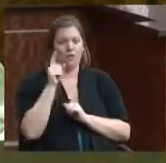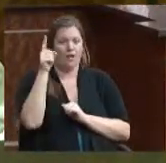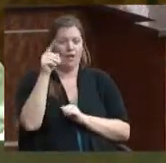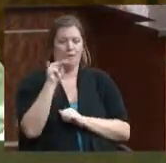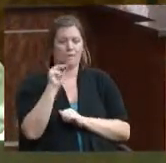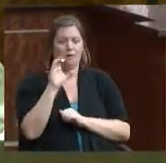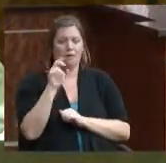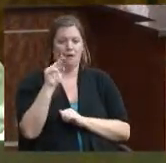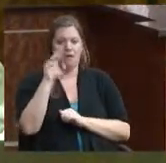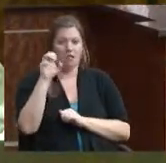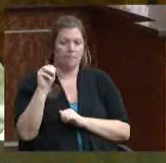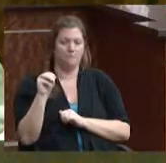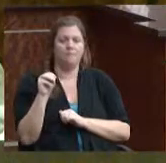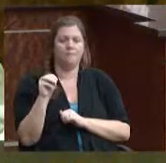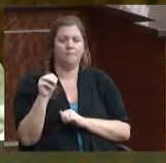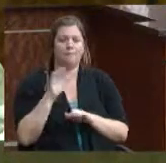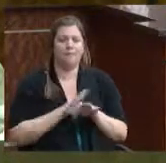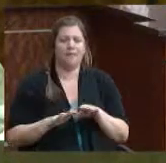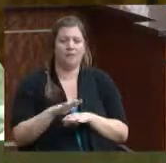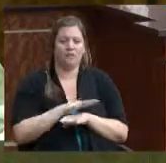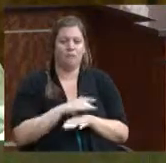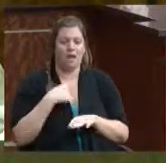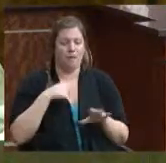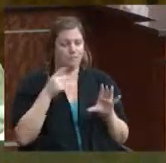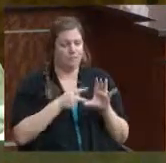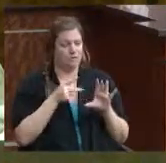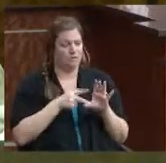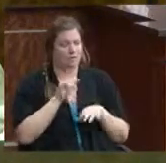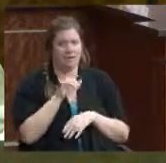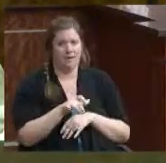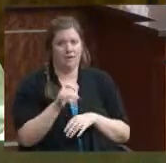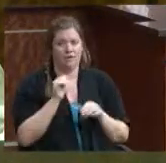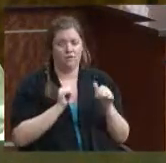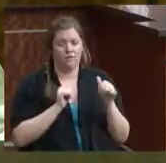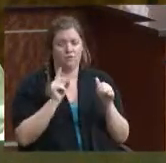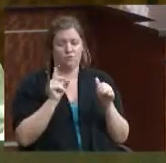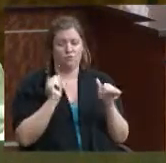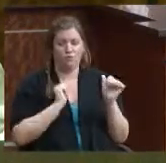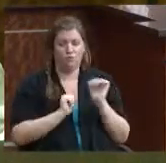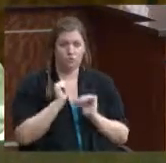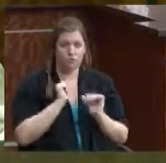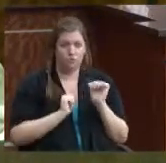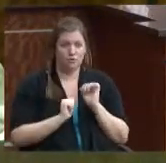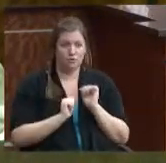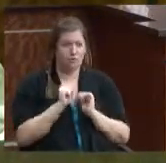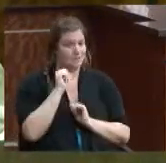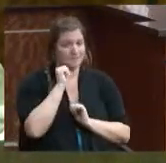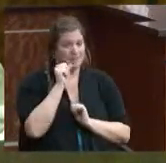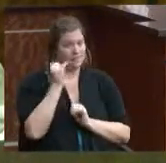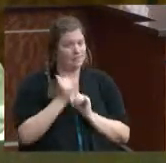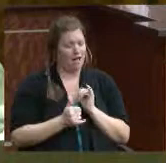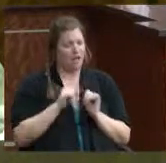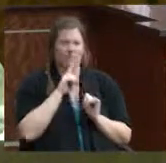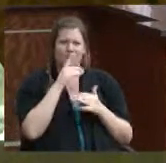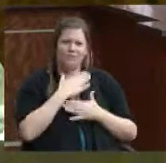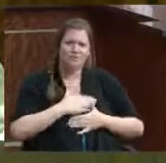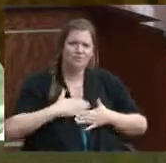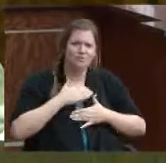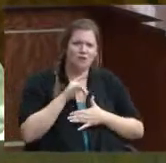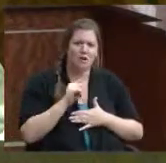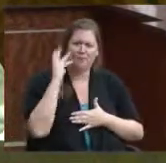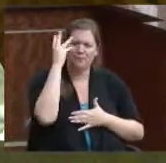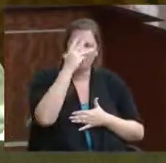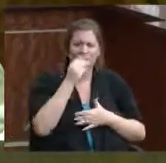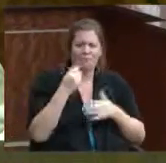Field. It was the first time I participated in the dog show. It won't be the last. I really enjoyed it. There were some